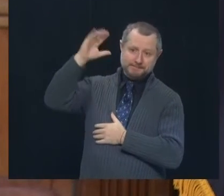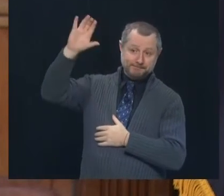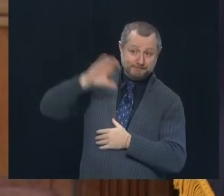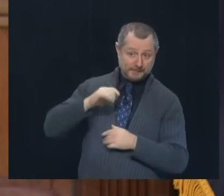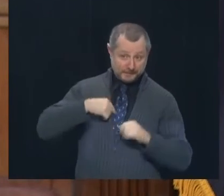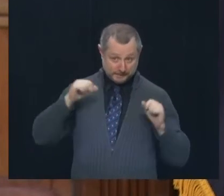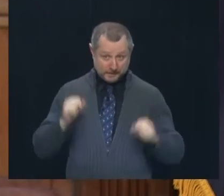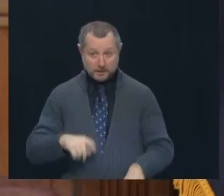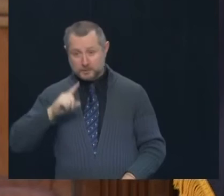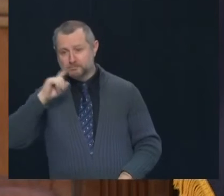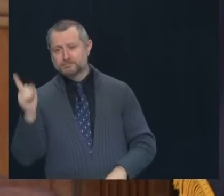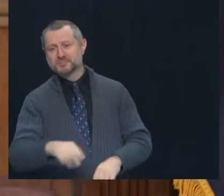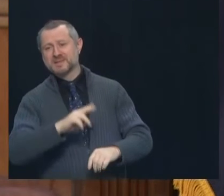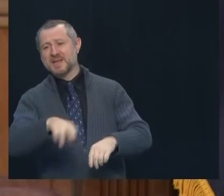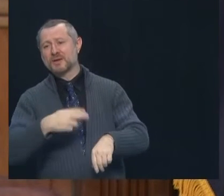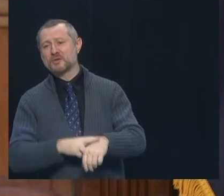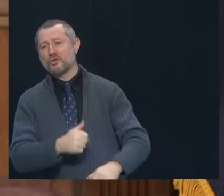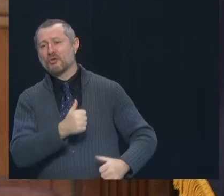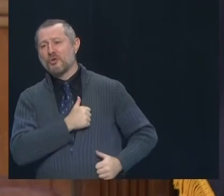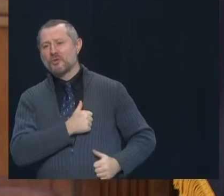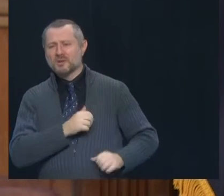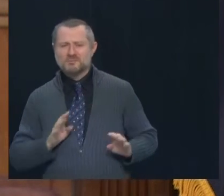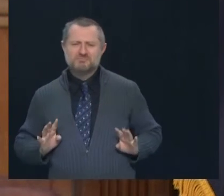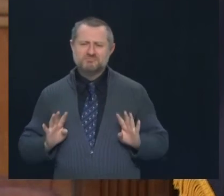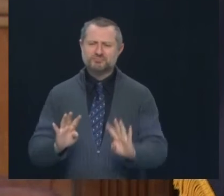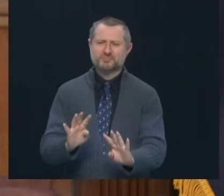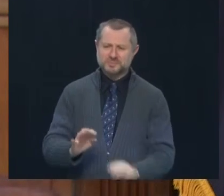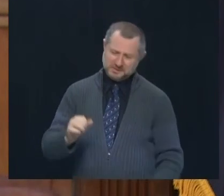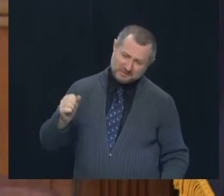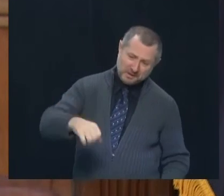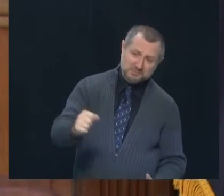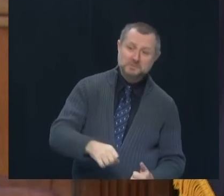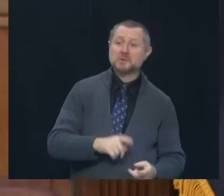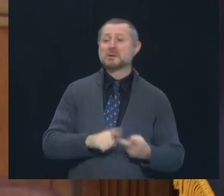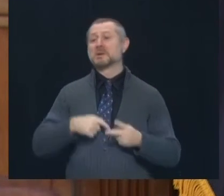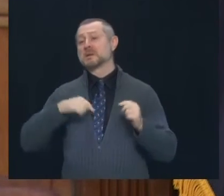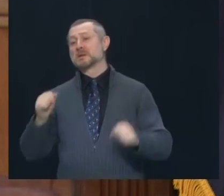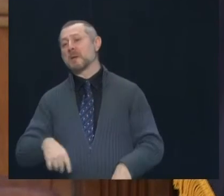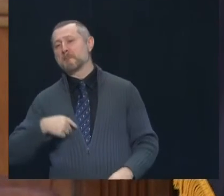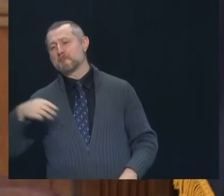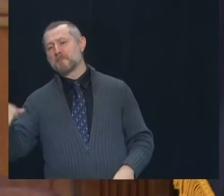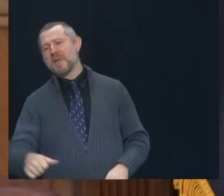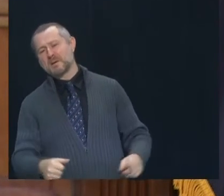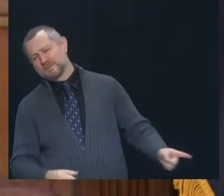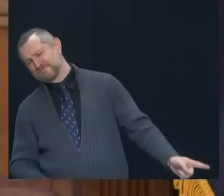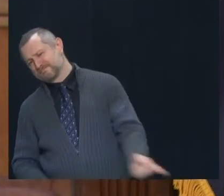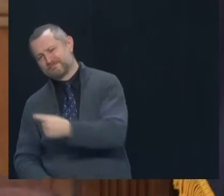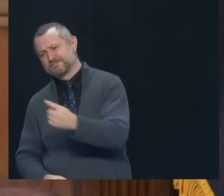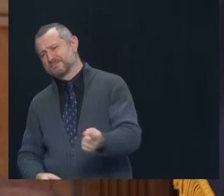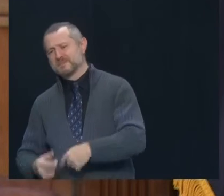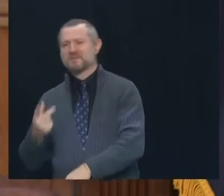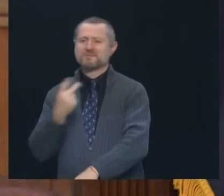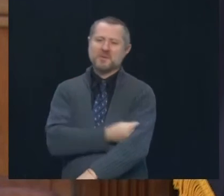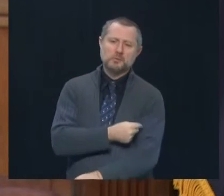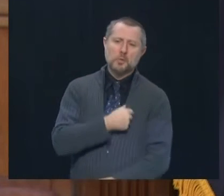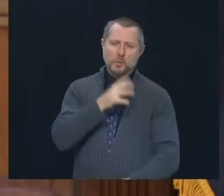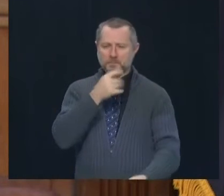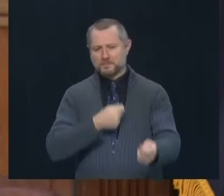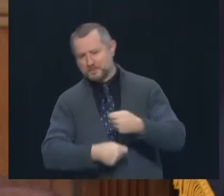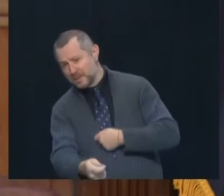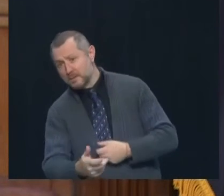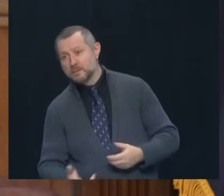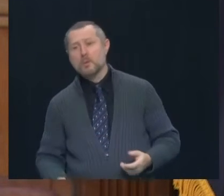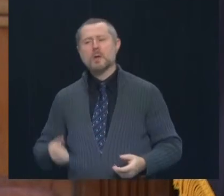Sure. Could I pay an incentive for people to come in and get a vaccine? Sure. It